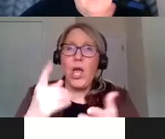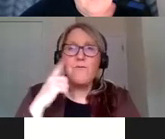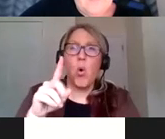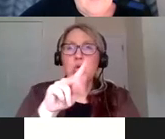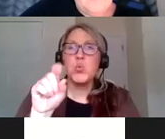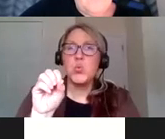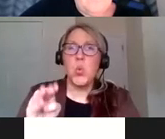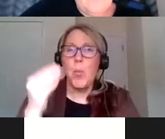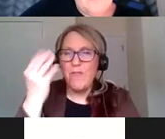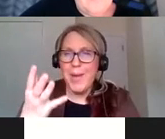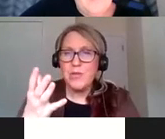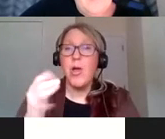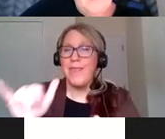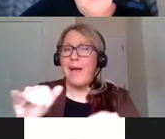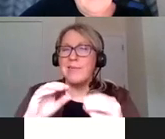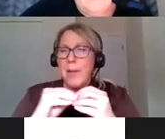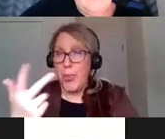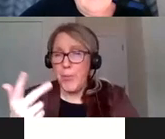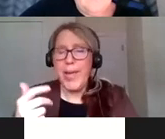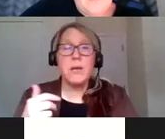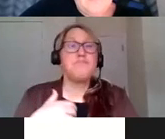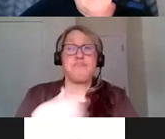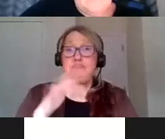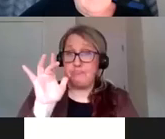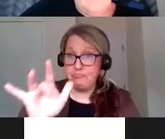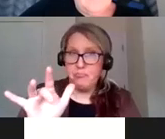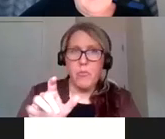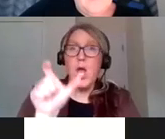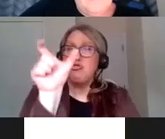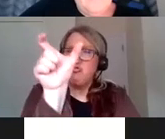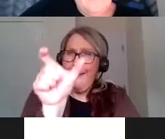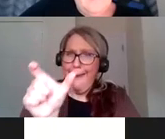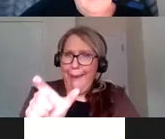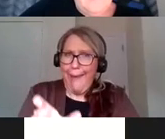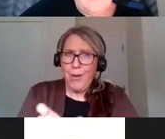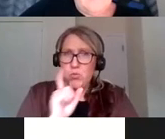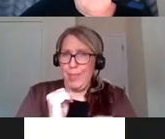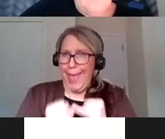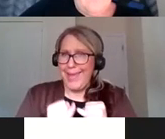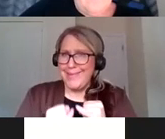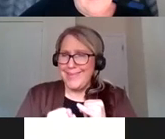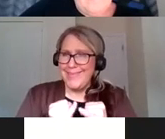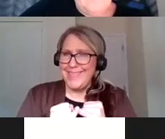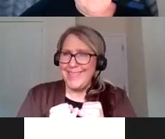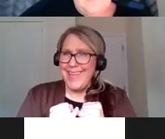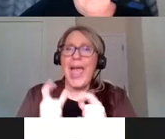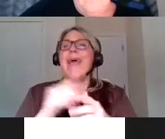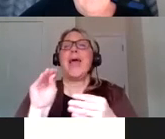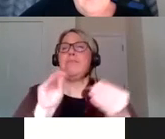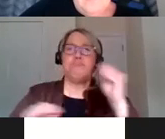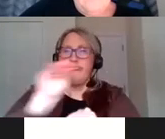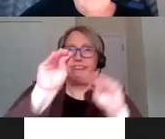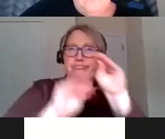which right now is number 3, I can click and drag this down to the end, and then it's going to reorder that. So